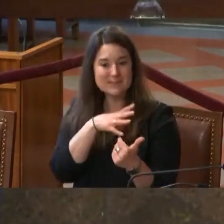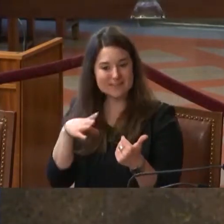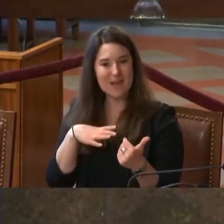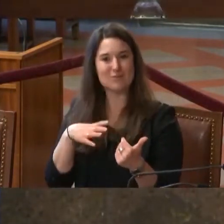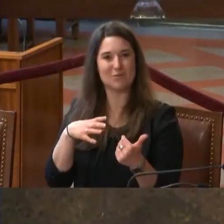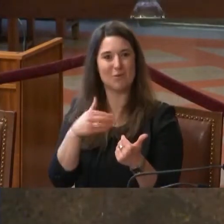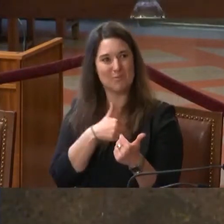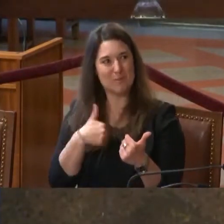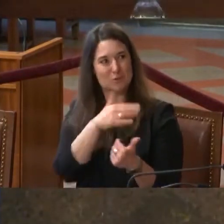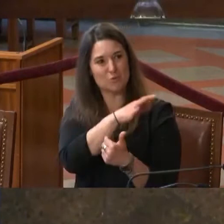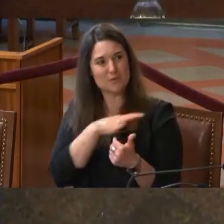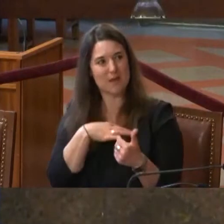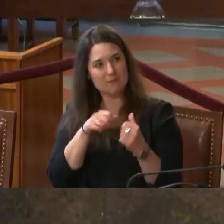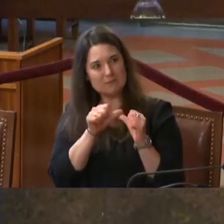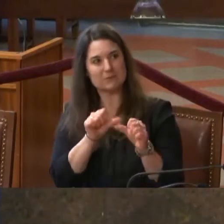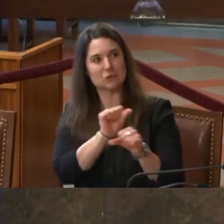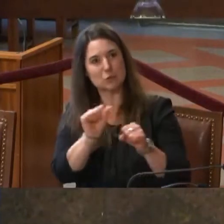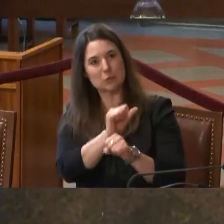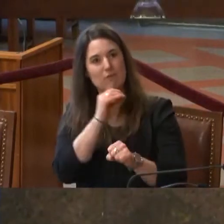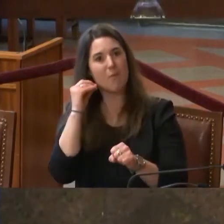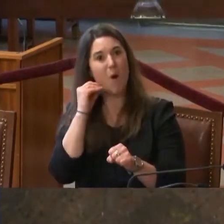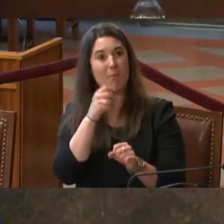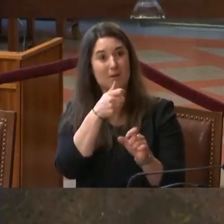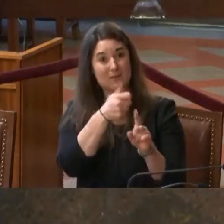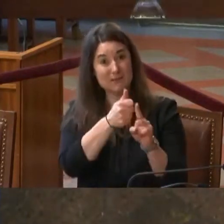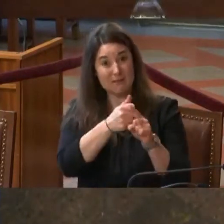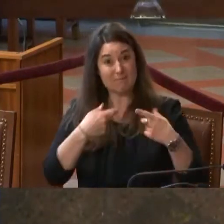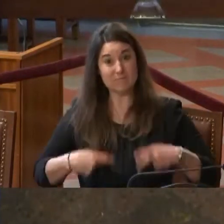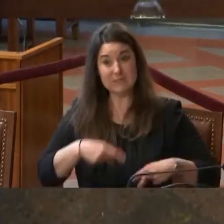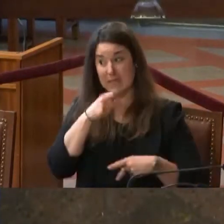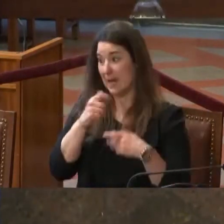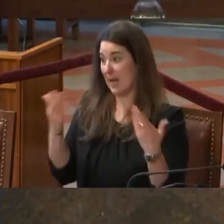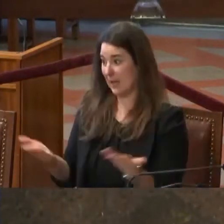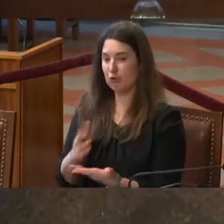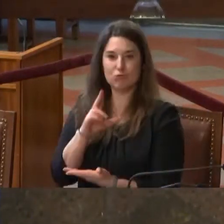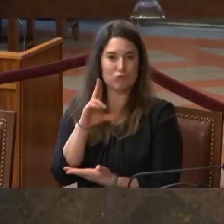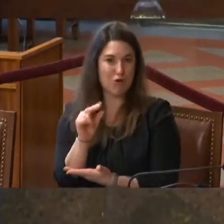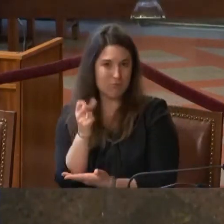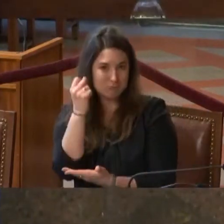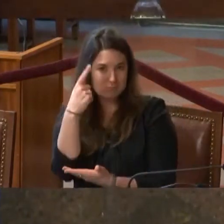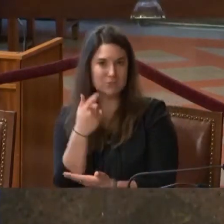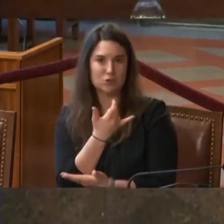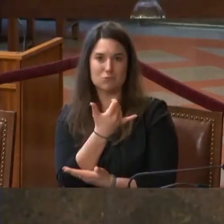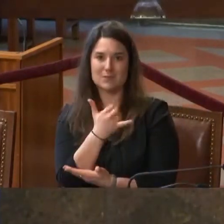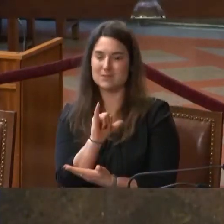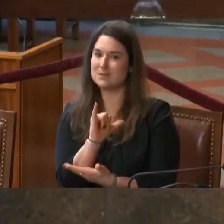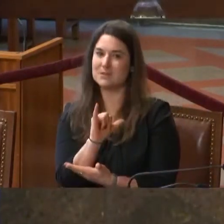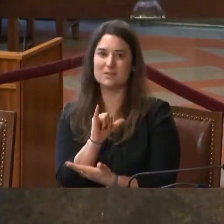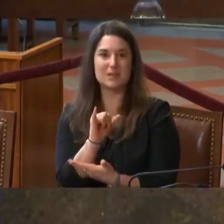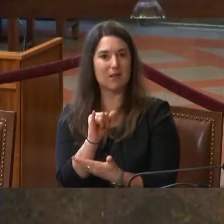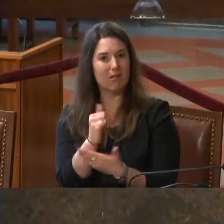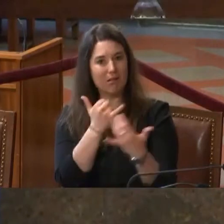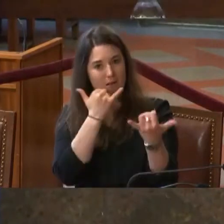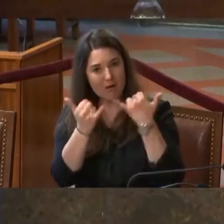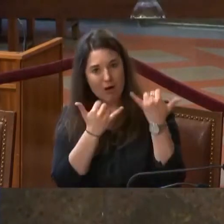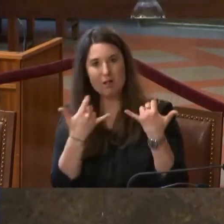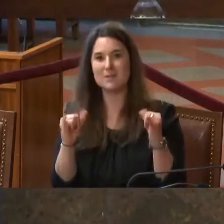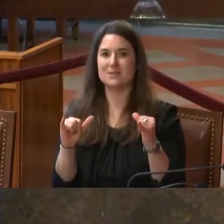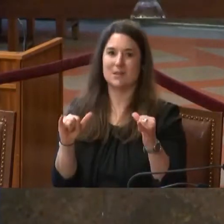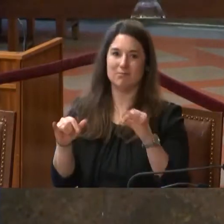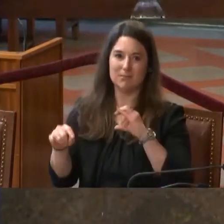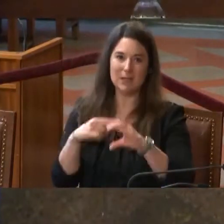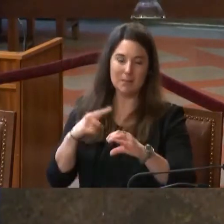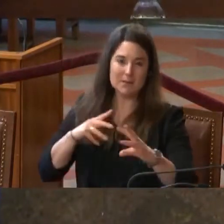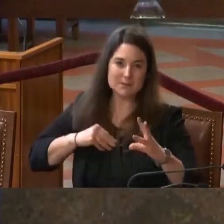to work from home. For the people, just because they're not physically here, I want people to realize that you are still receiving calls, you are still taking